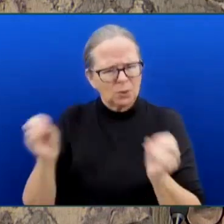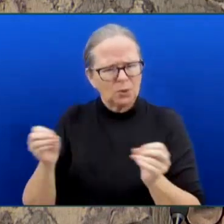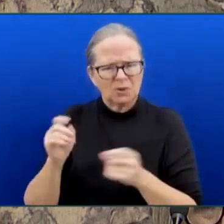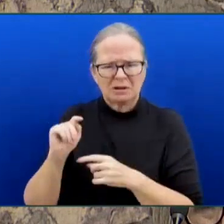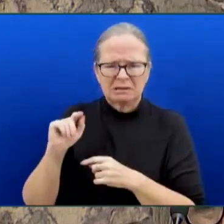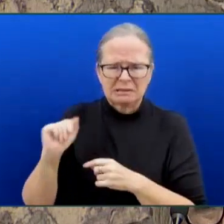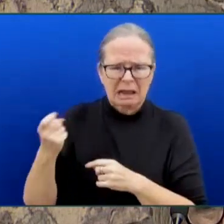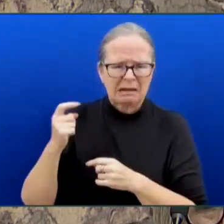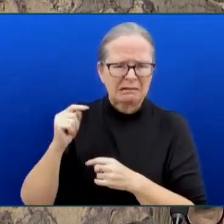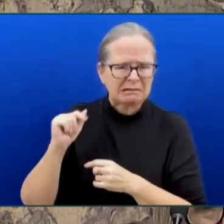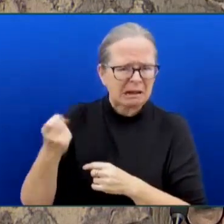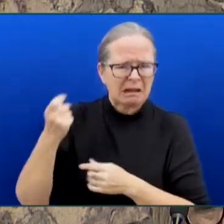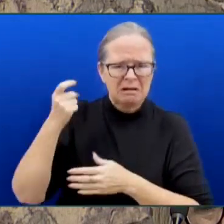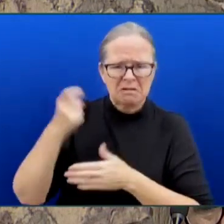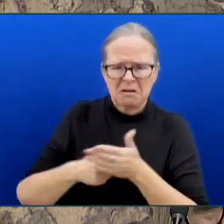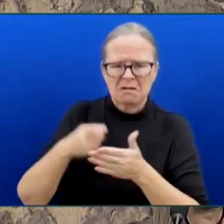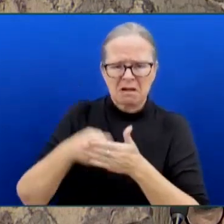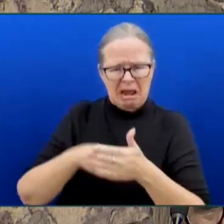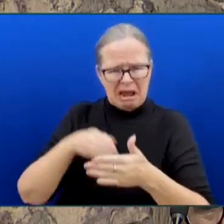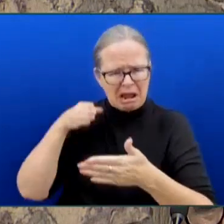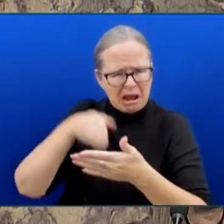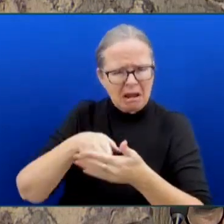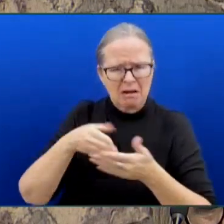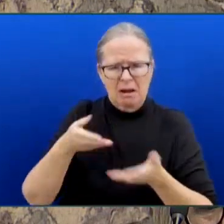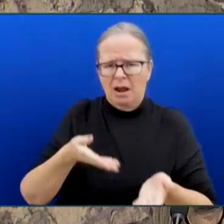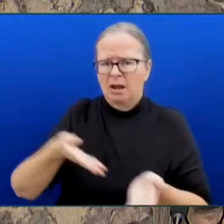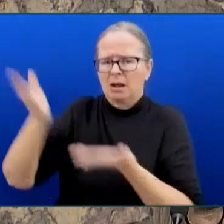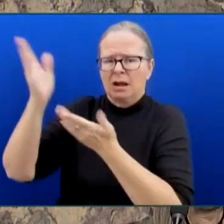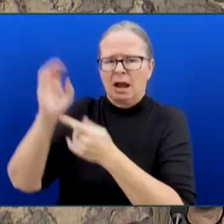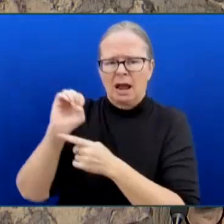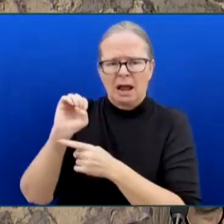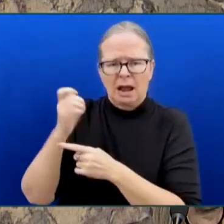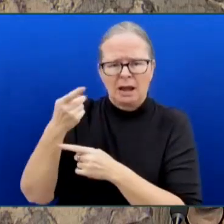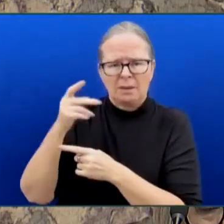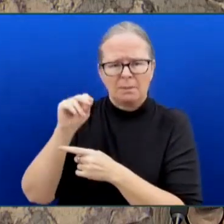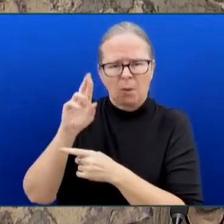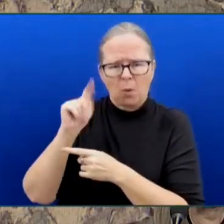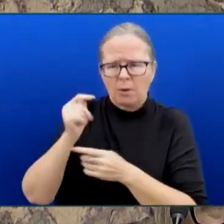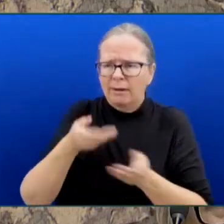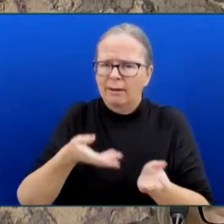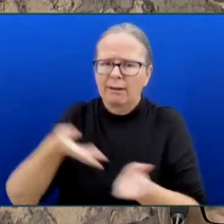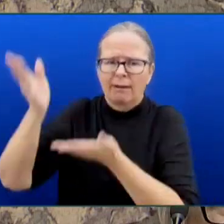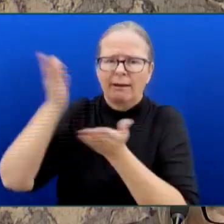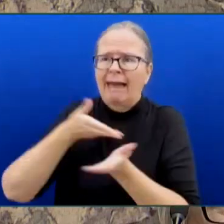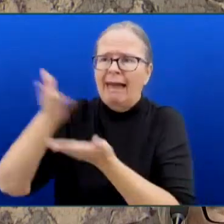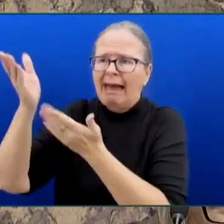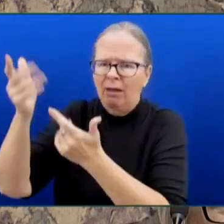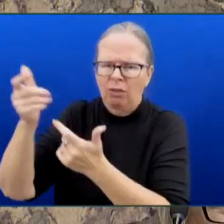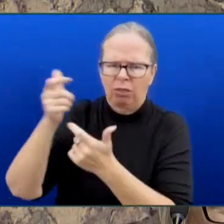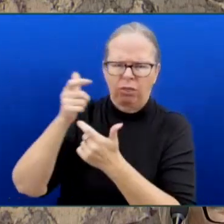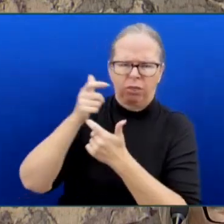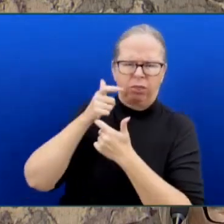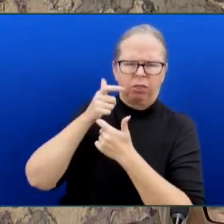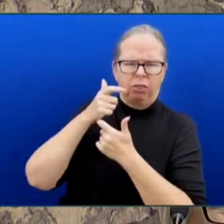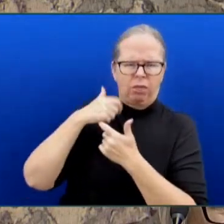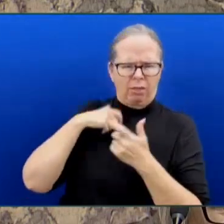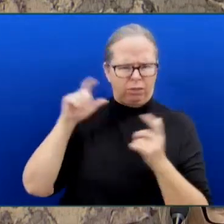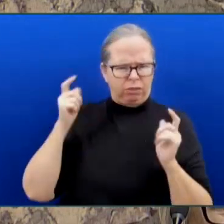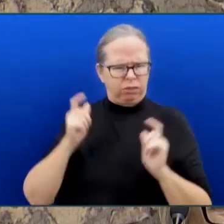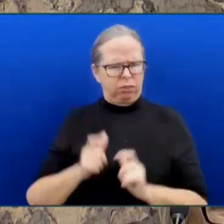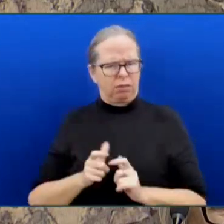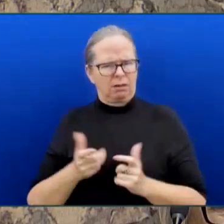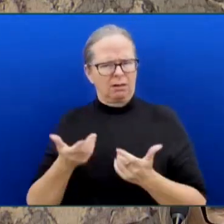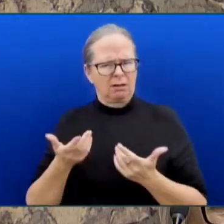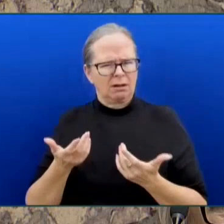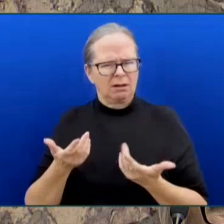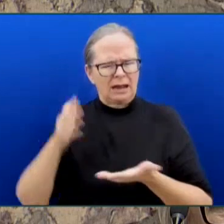of thousands of jobs, more than thousands in the mining sector alone. This all means fewer local jobs, a shrinking